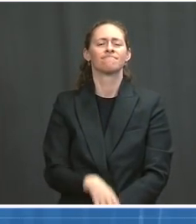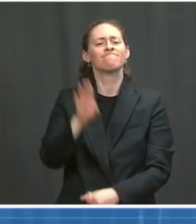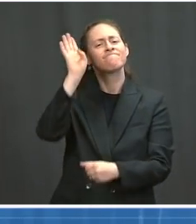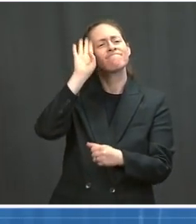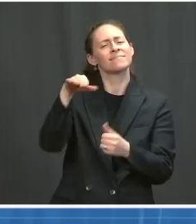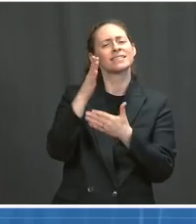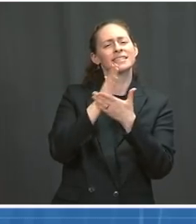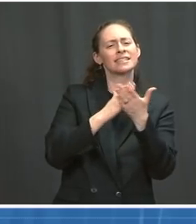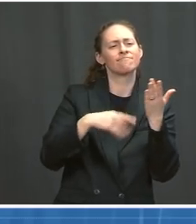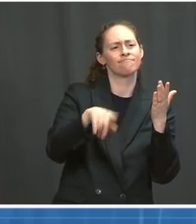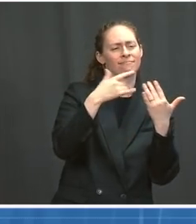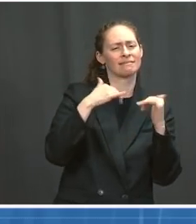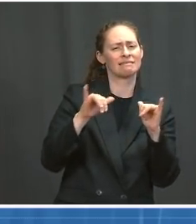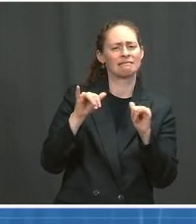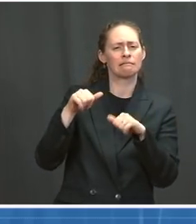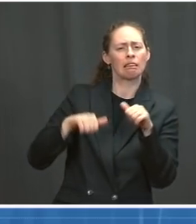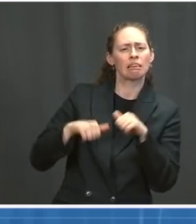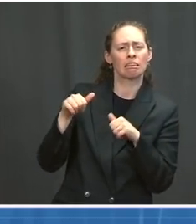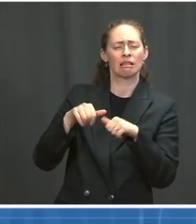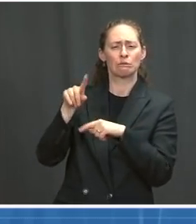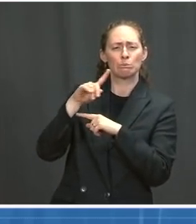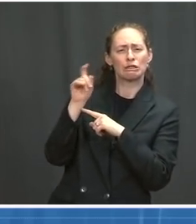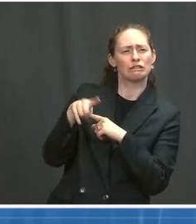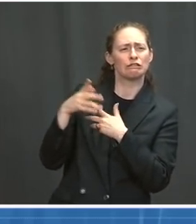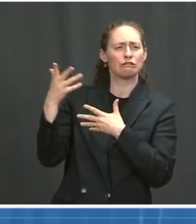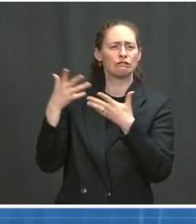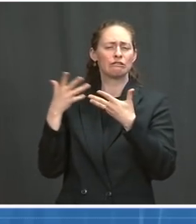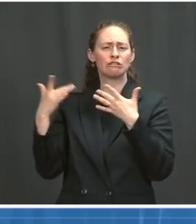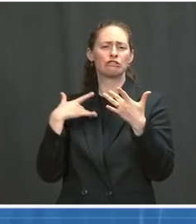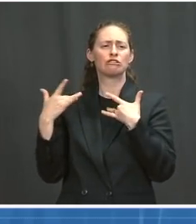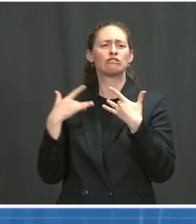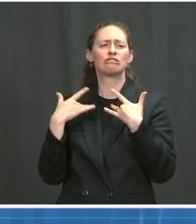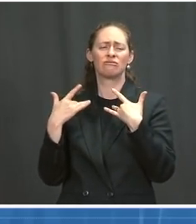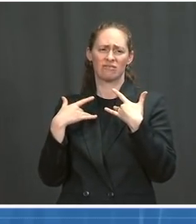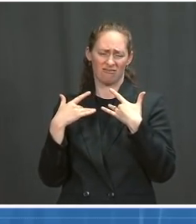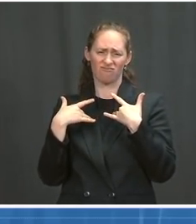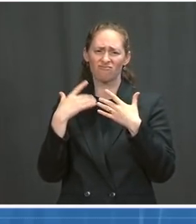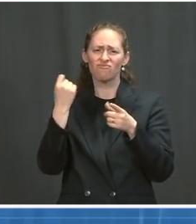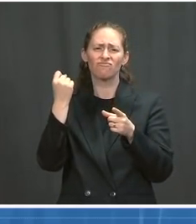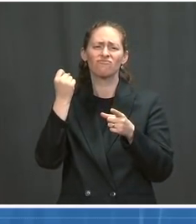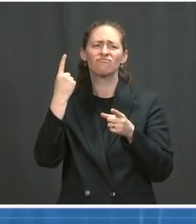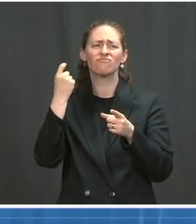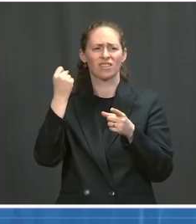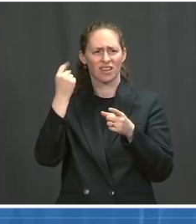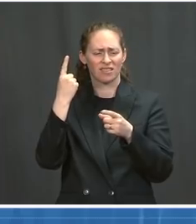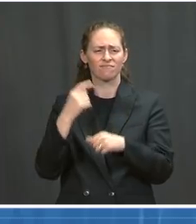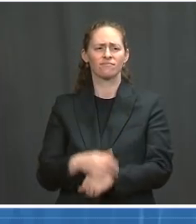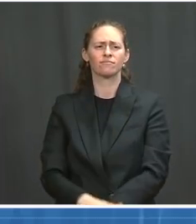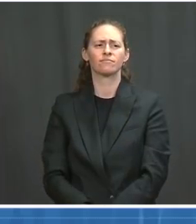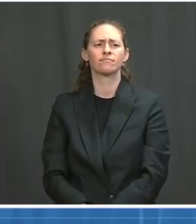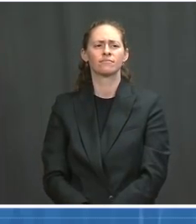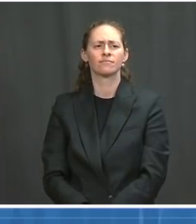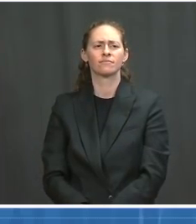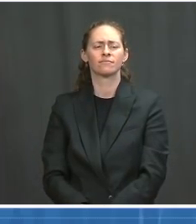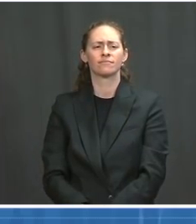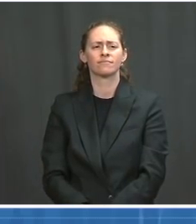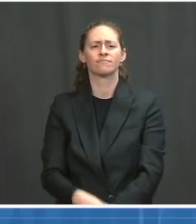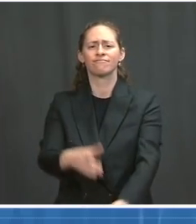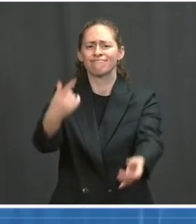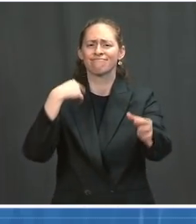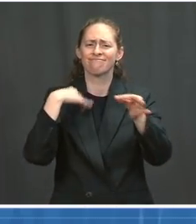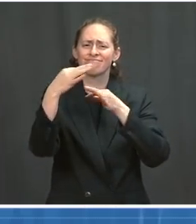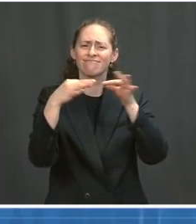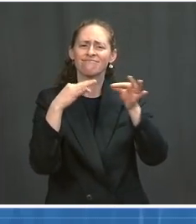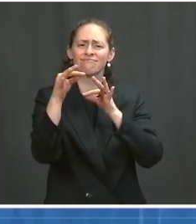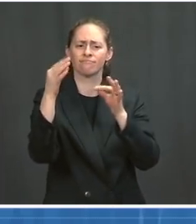will continue to work hard to ensure people get science-based information from voices they know and trust. But it's also true that vaccine